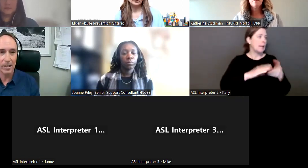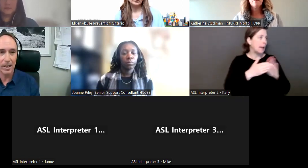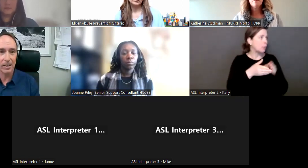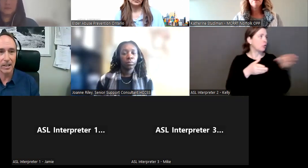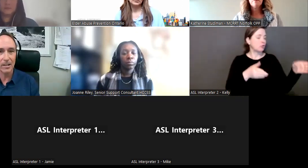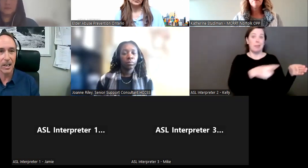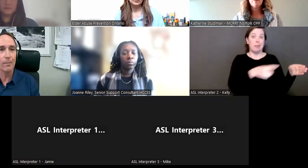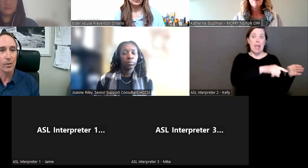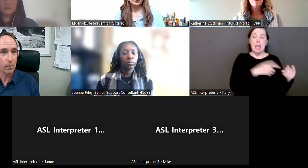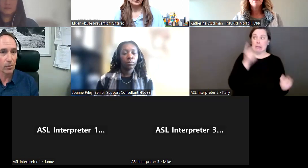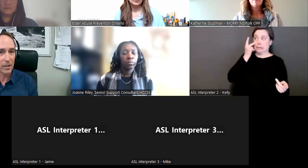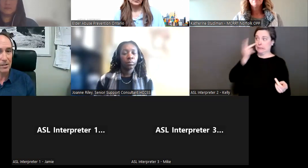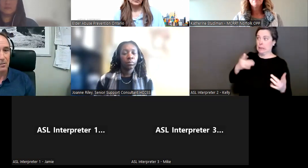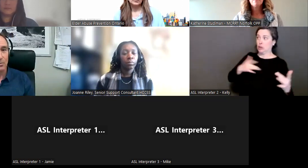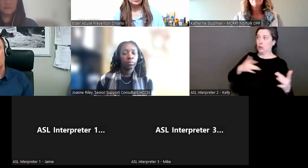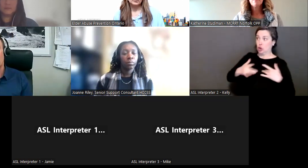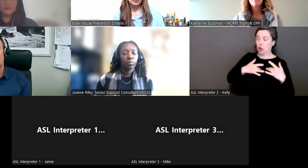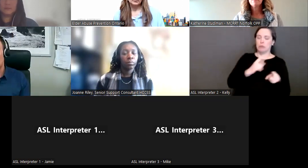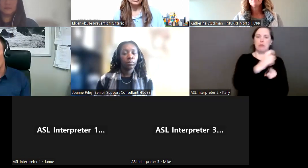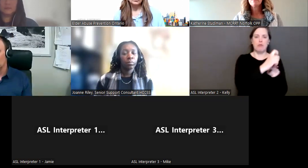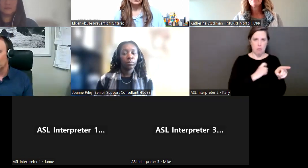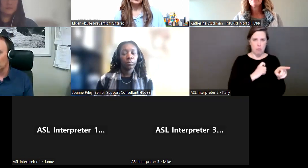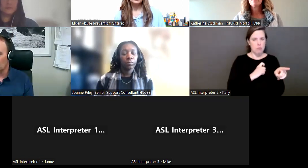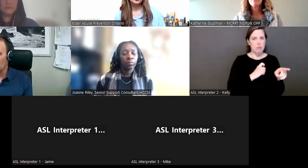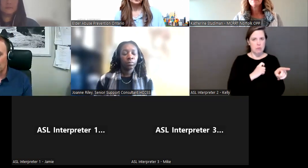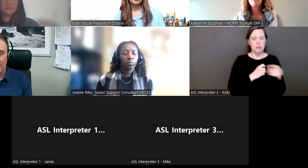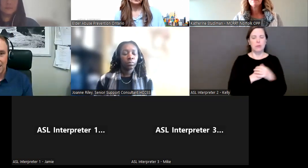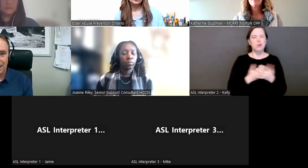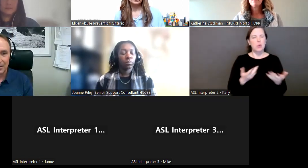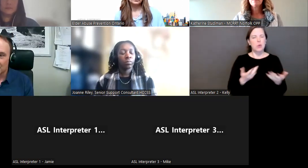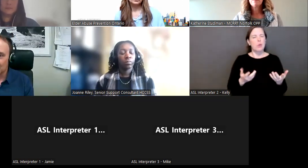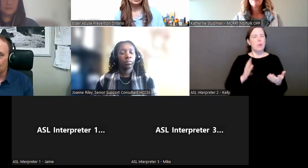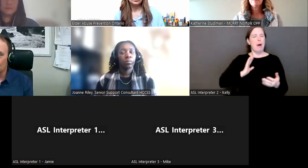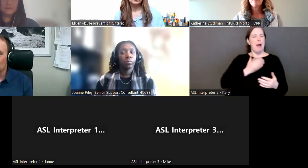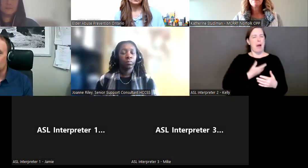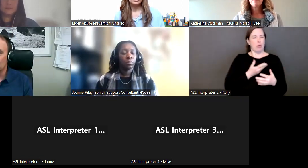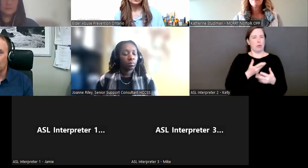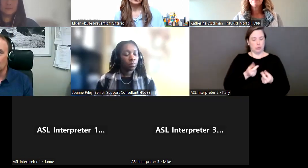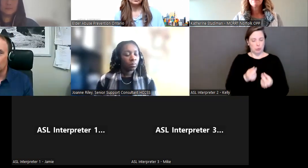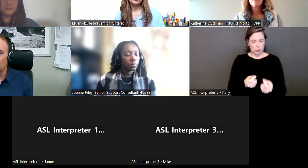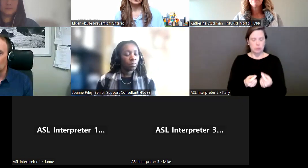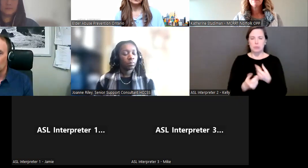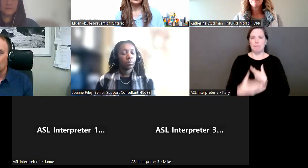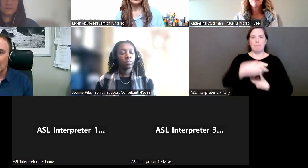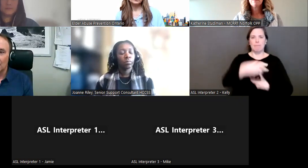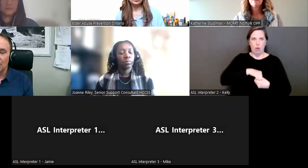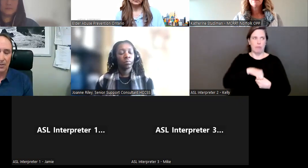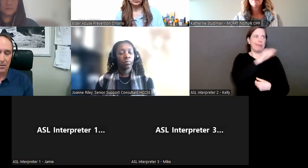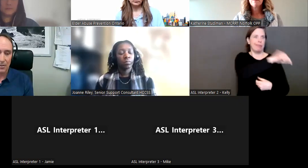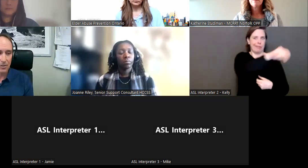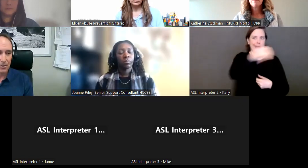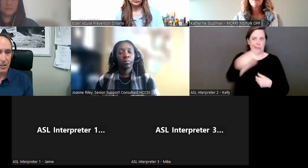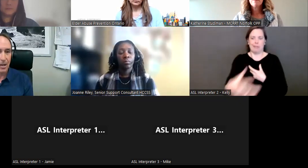is really a collaborative process, we find, when we're dealing with incidents of elder abuse. And